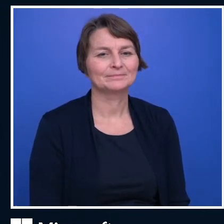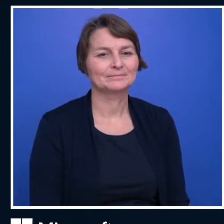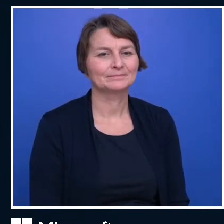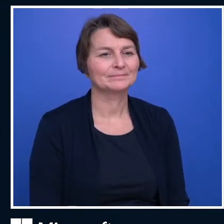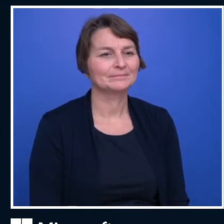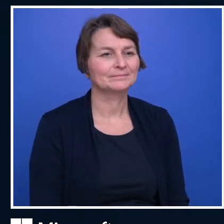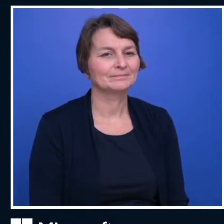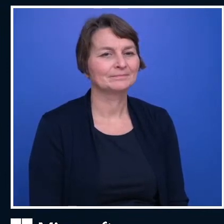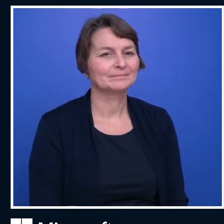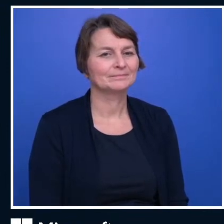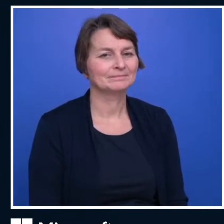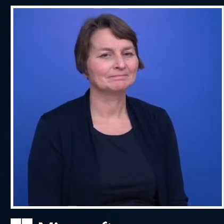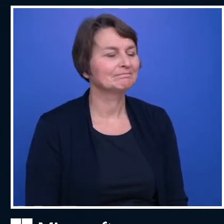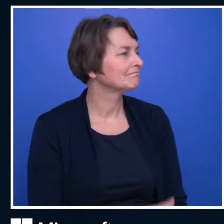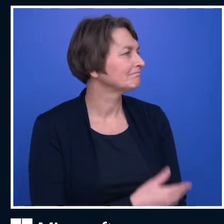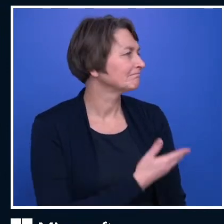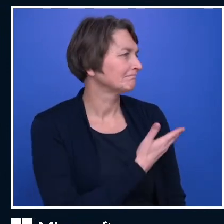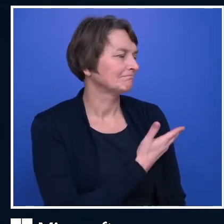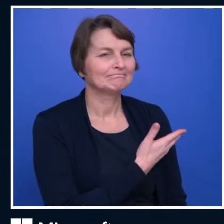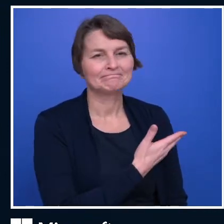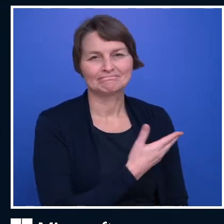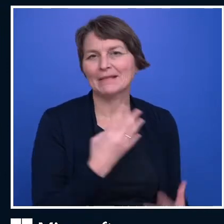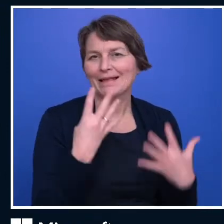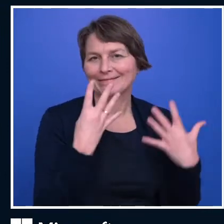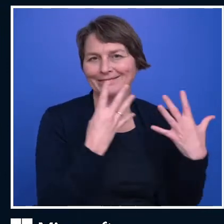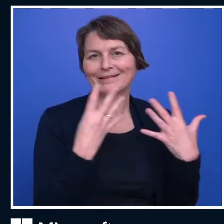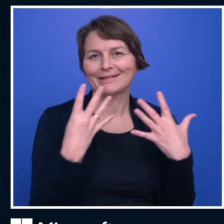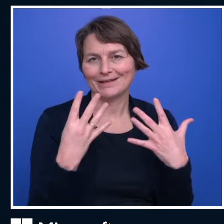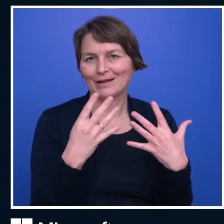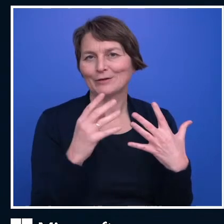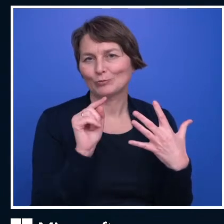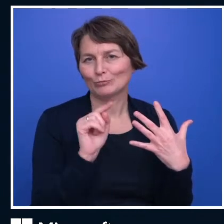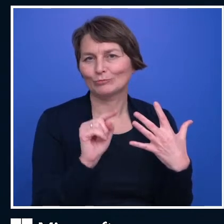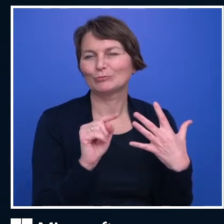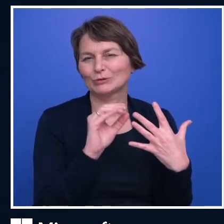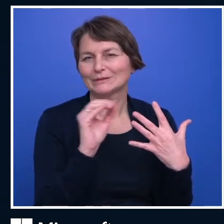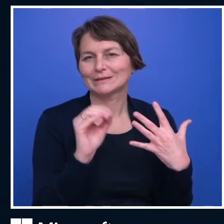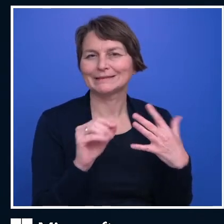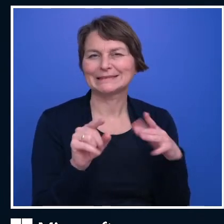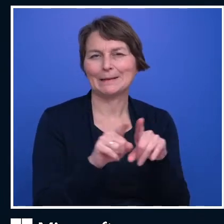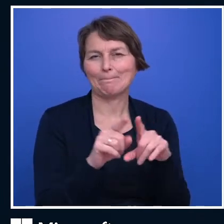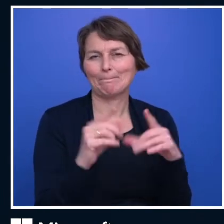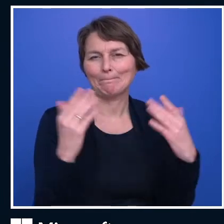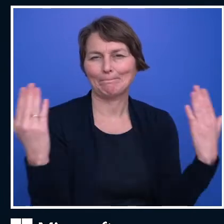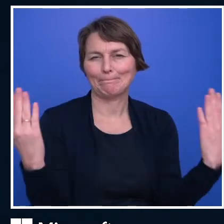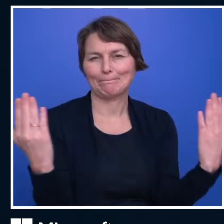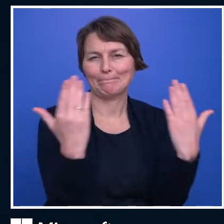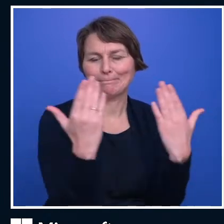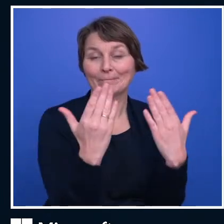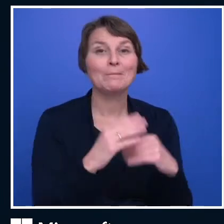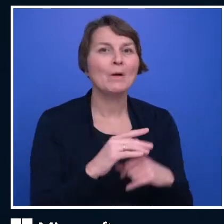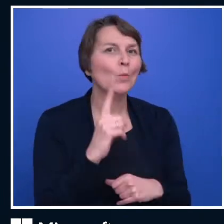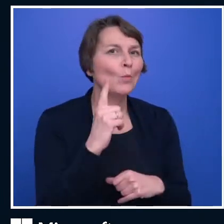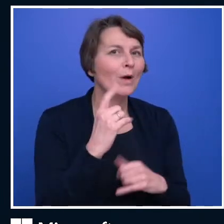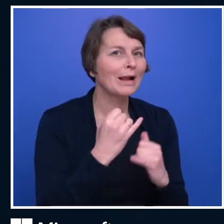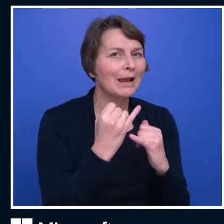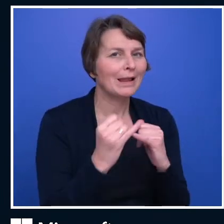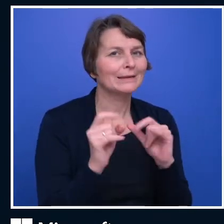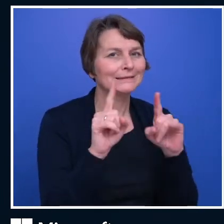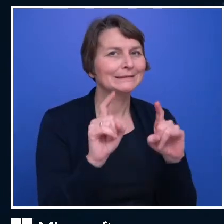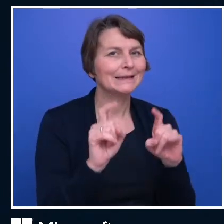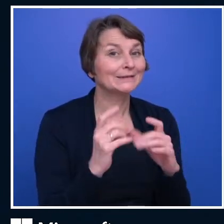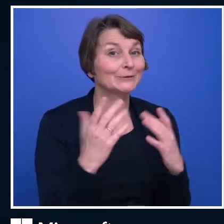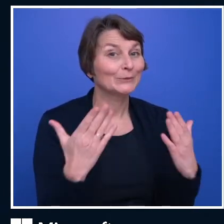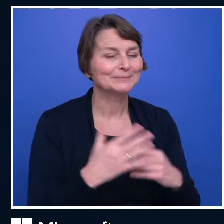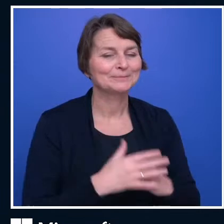certain that it's an anna's hummingbird. But there's one last thing I wanted to test really quickly. And so